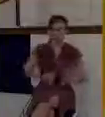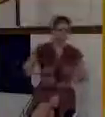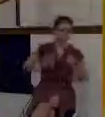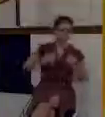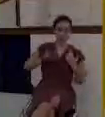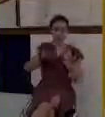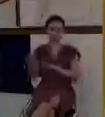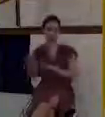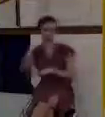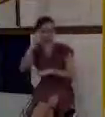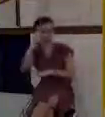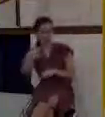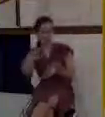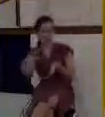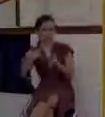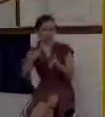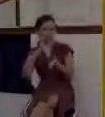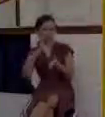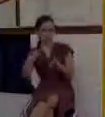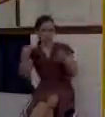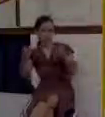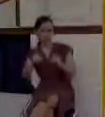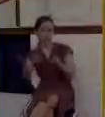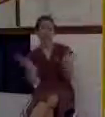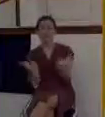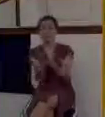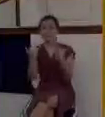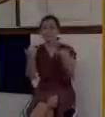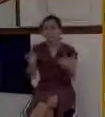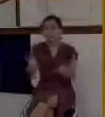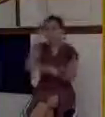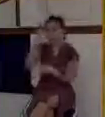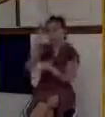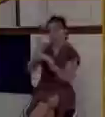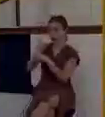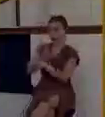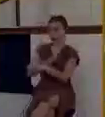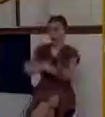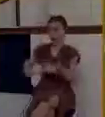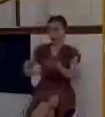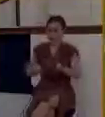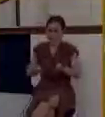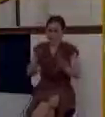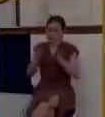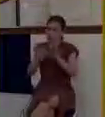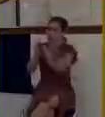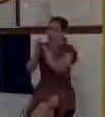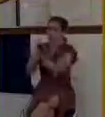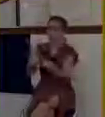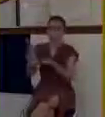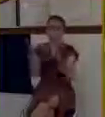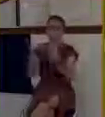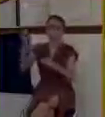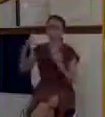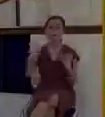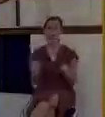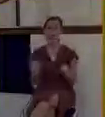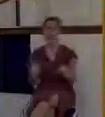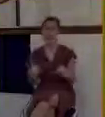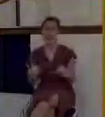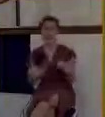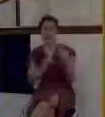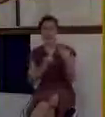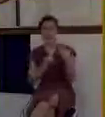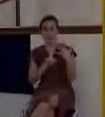be reunited, should encourage us to be faithful to Christ here and now and to serve Him. But here's number five. It